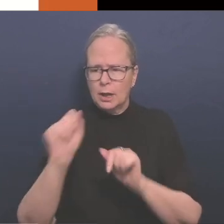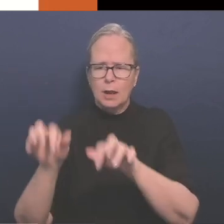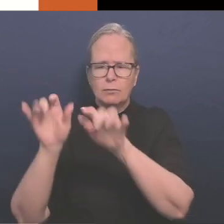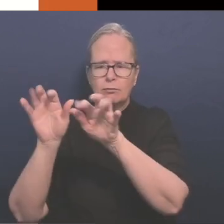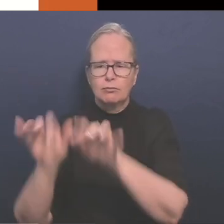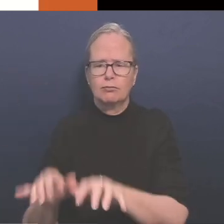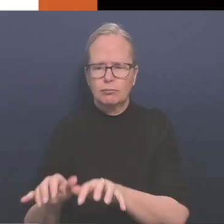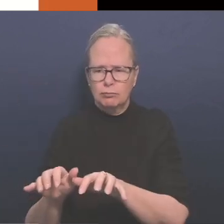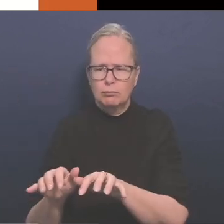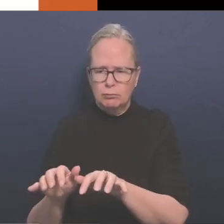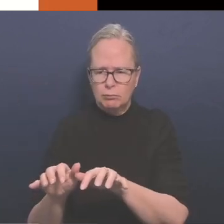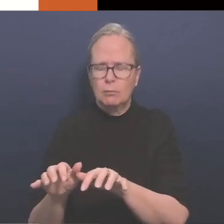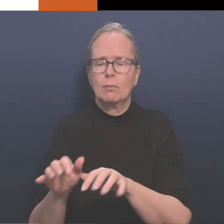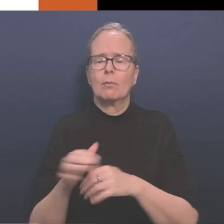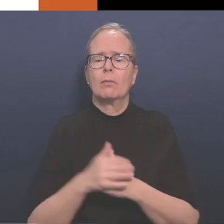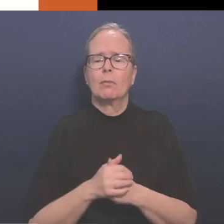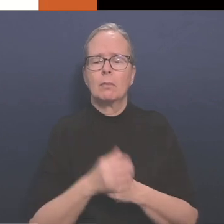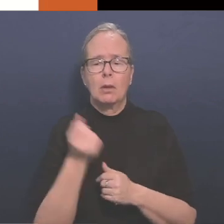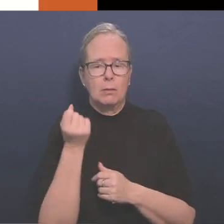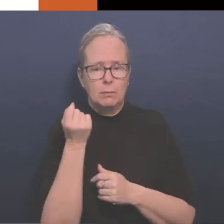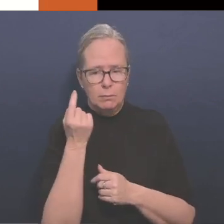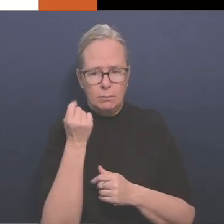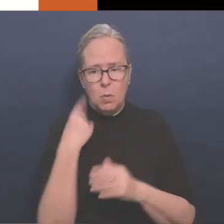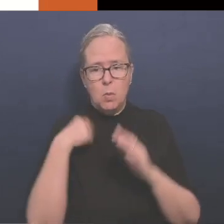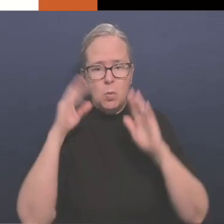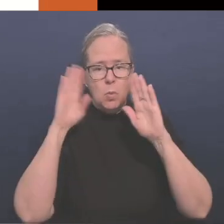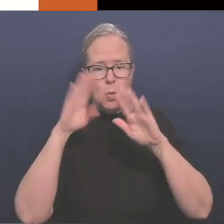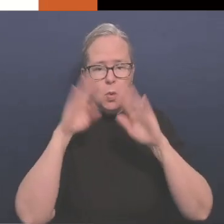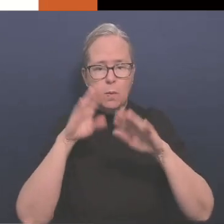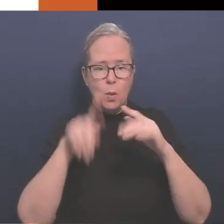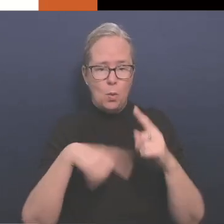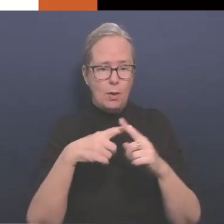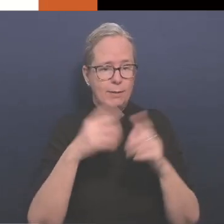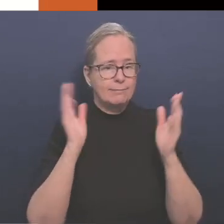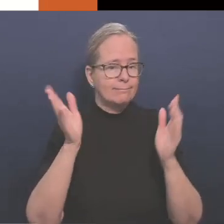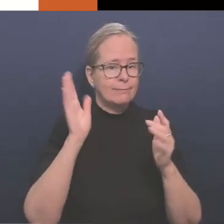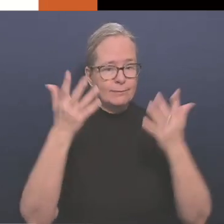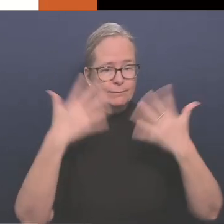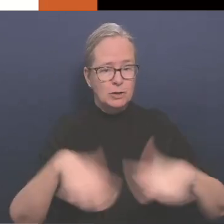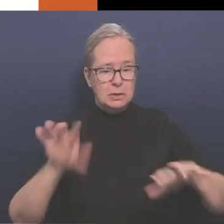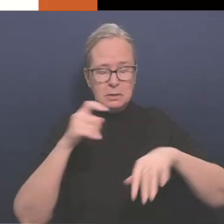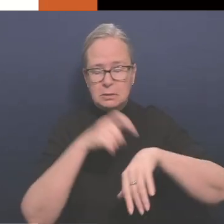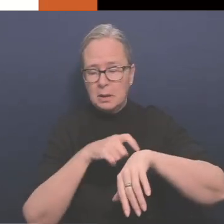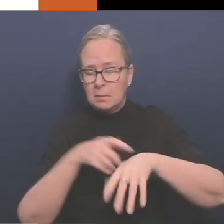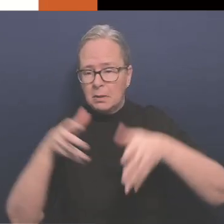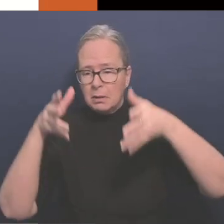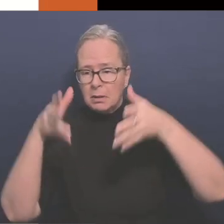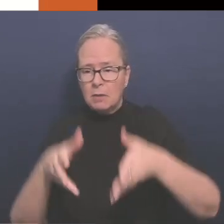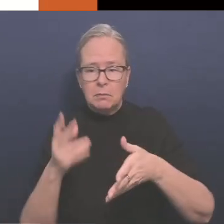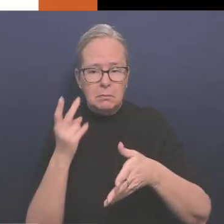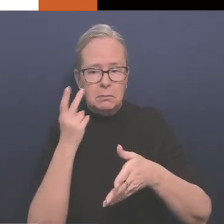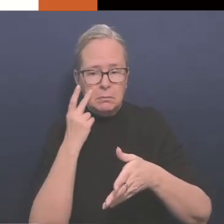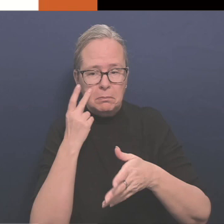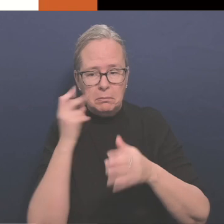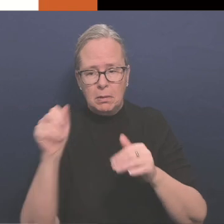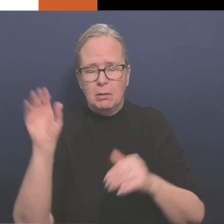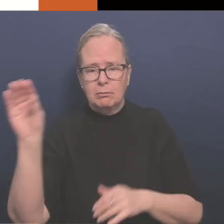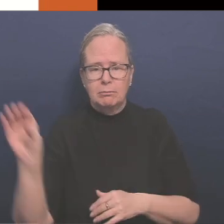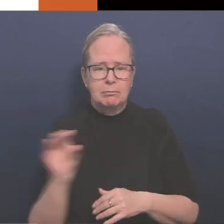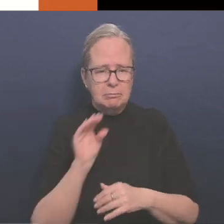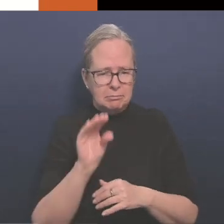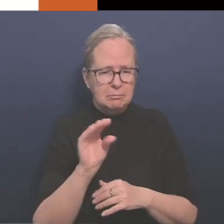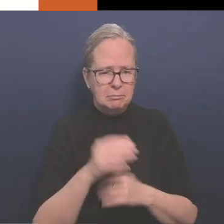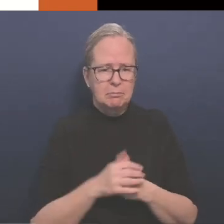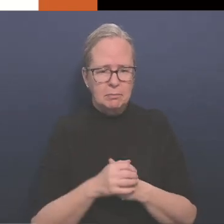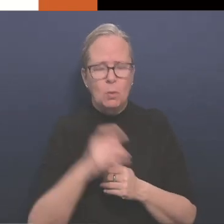the Program Delivery and Integration Department. And David focuses on technology-enabled financial empowerment solutions, including the